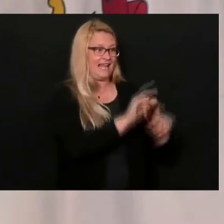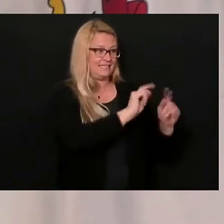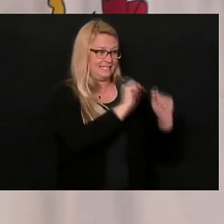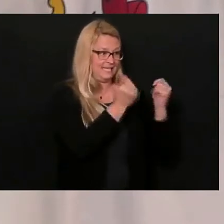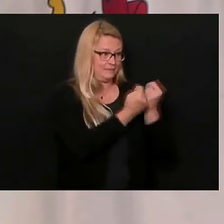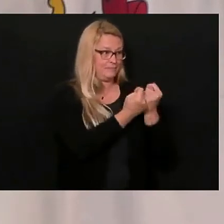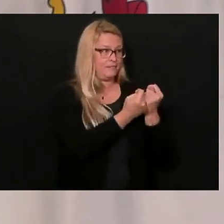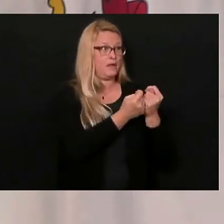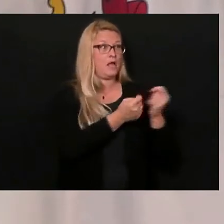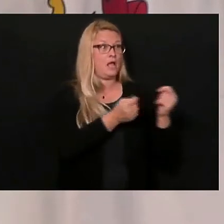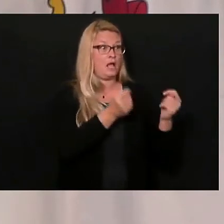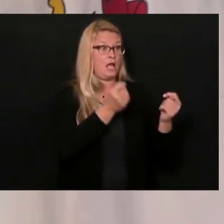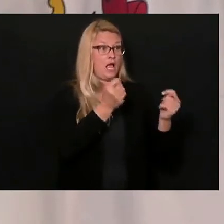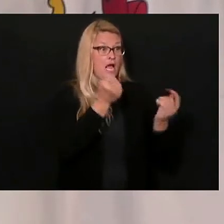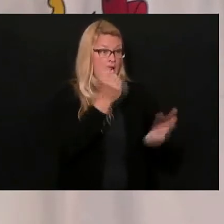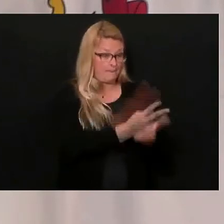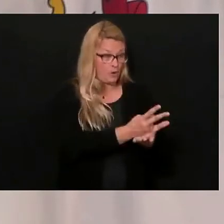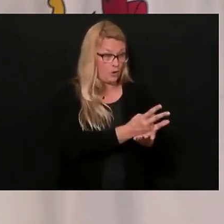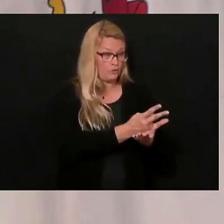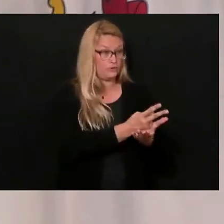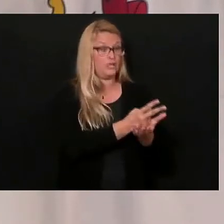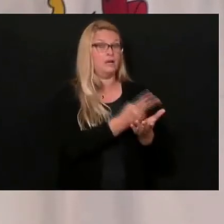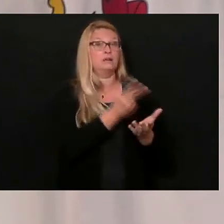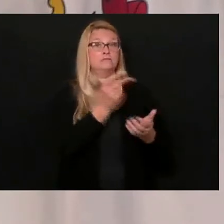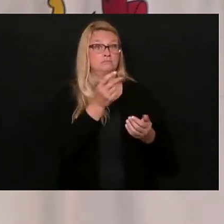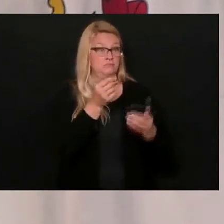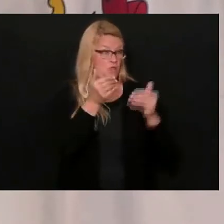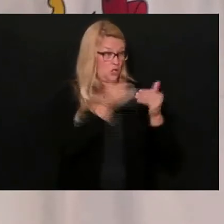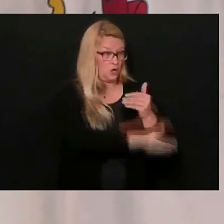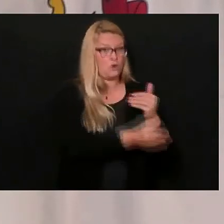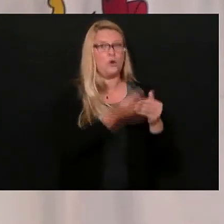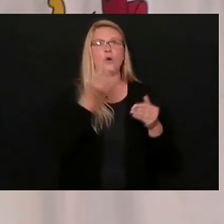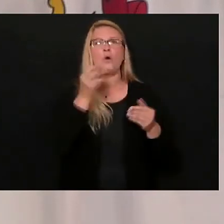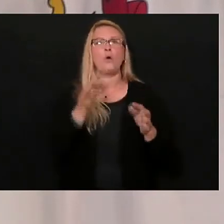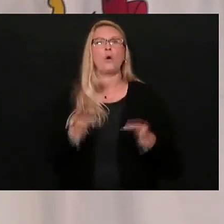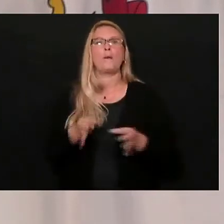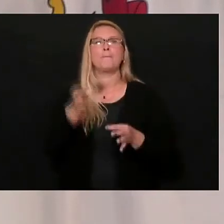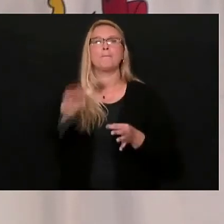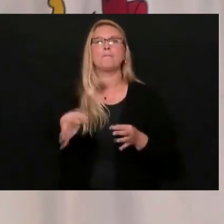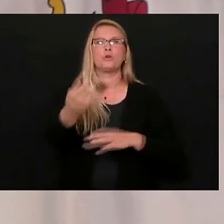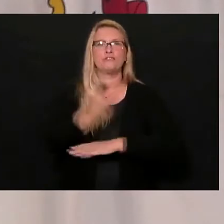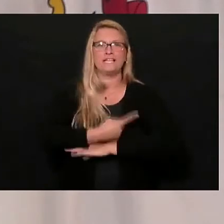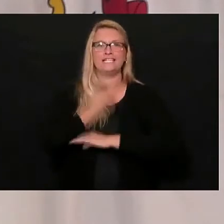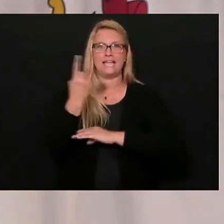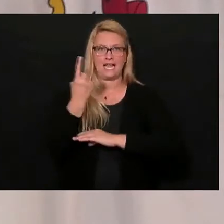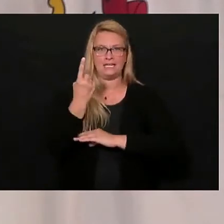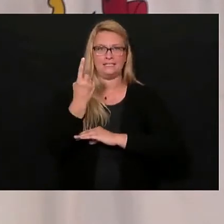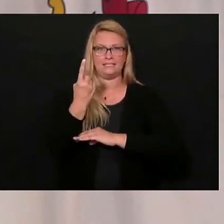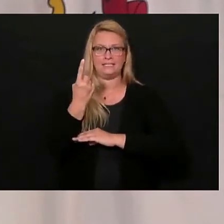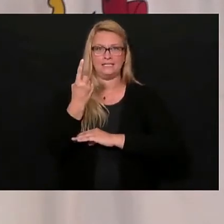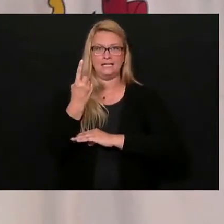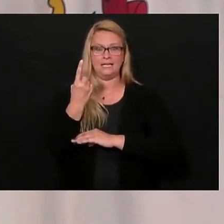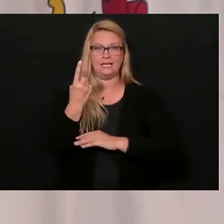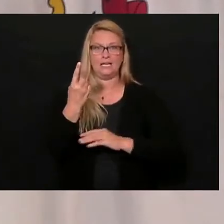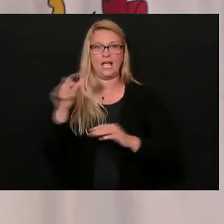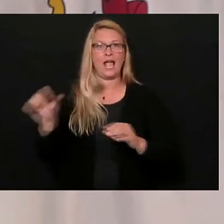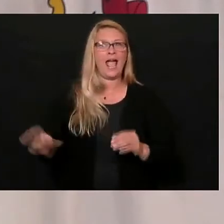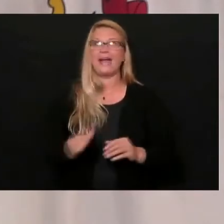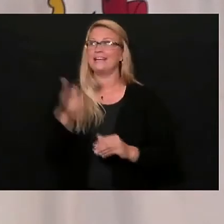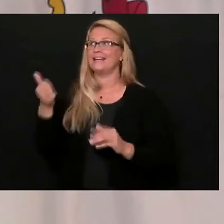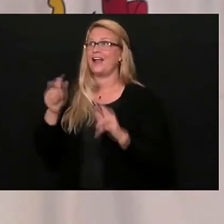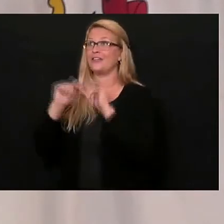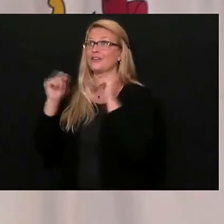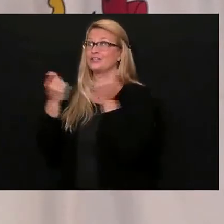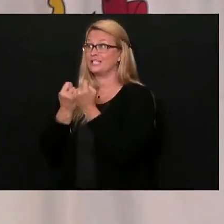to go, or we moved the date, and let's just say we moved the date and another team